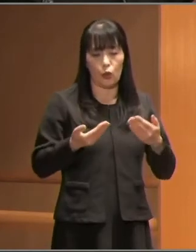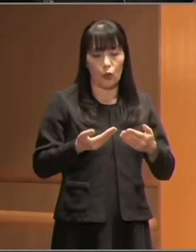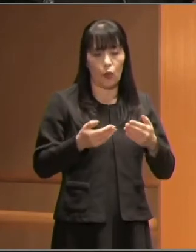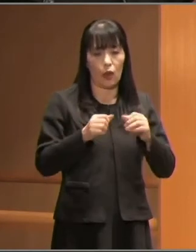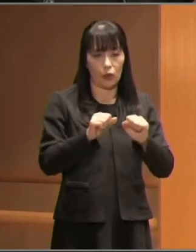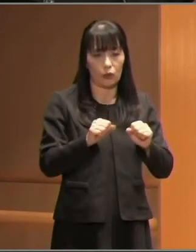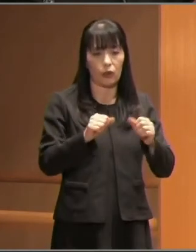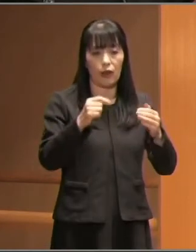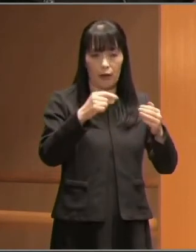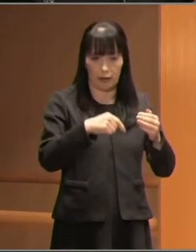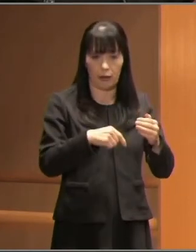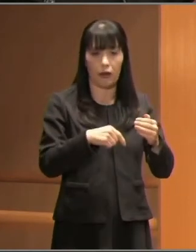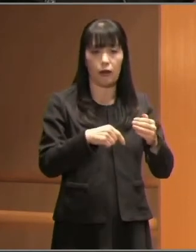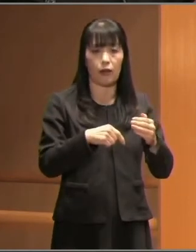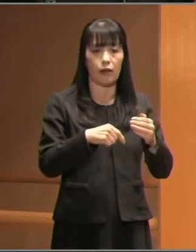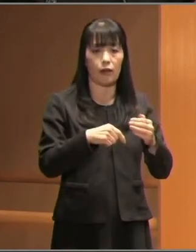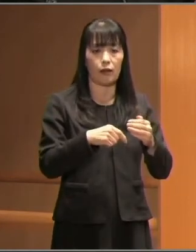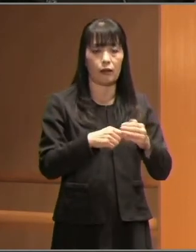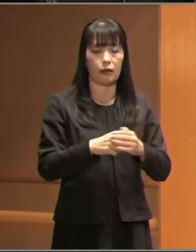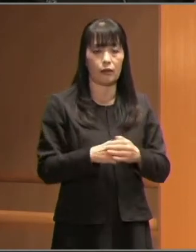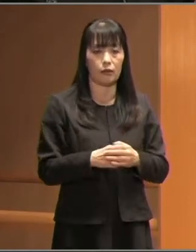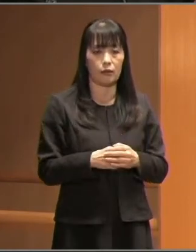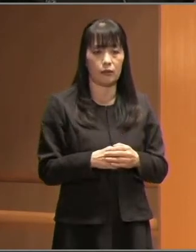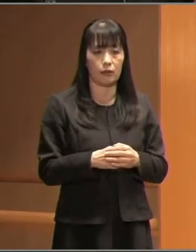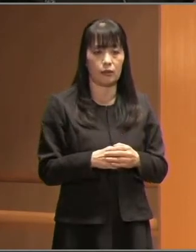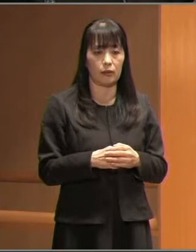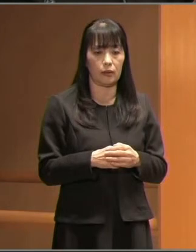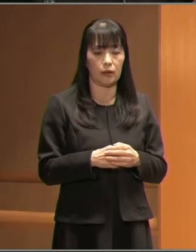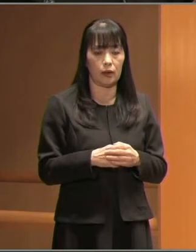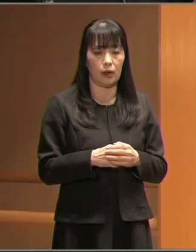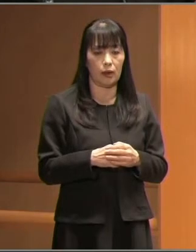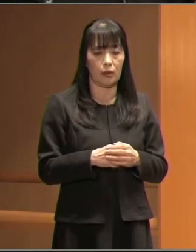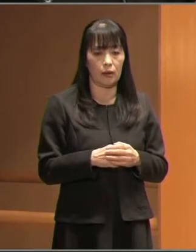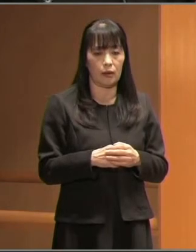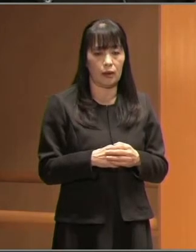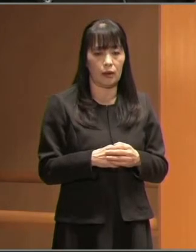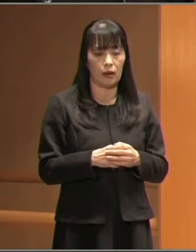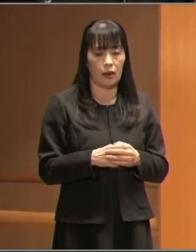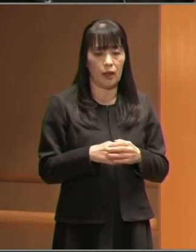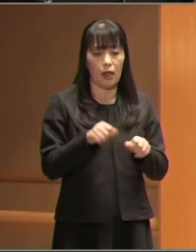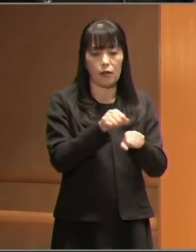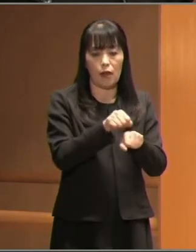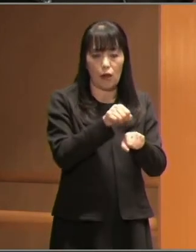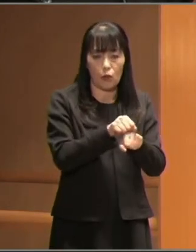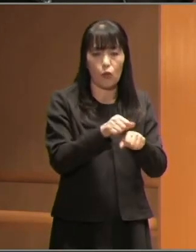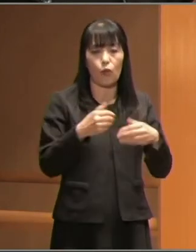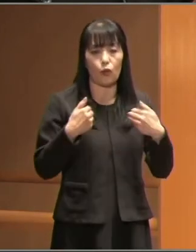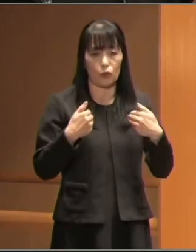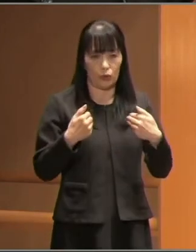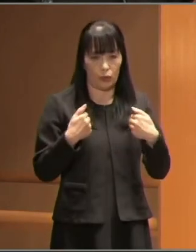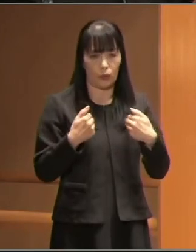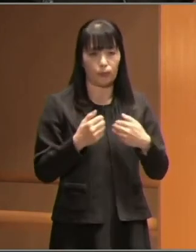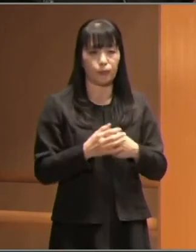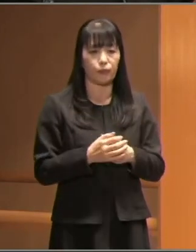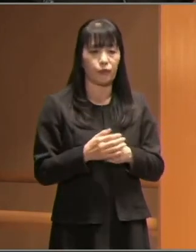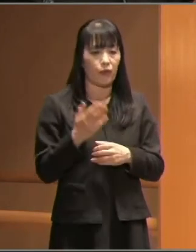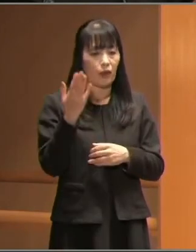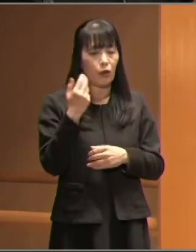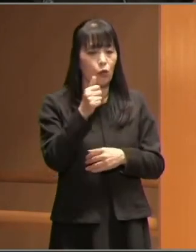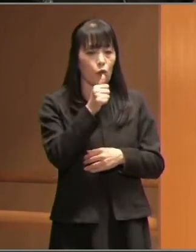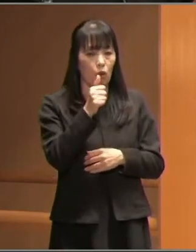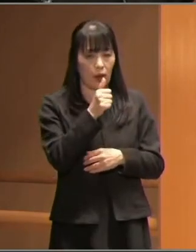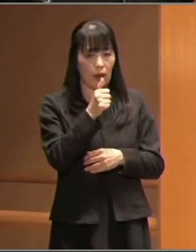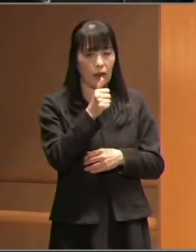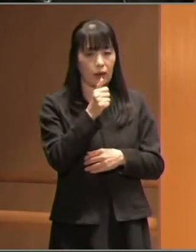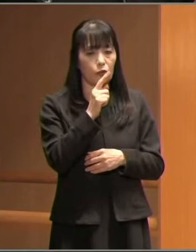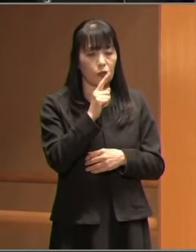And in doing our business, of course, we need raw materials.